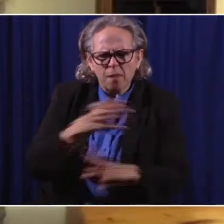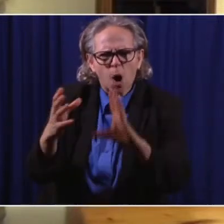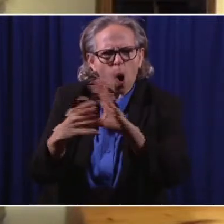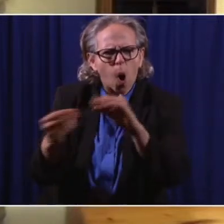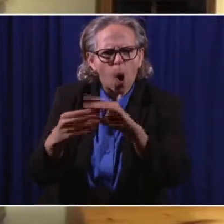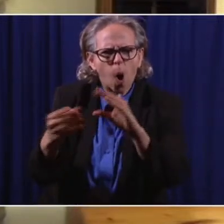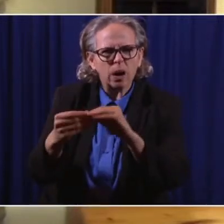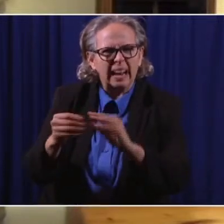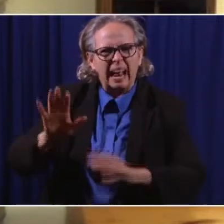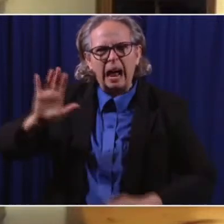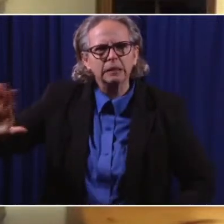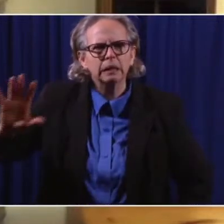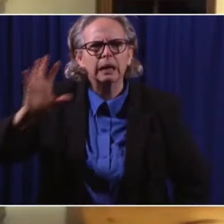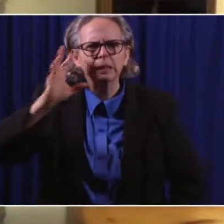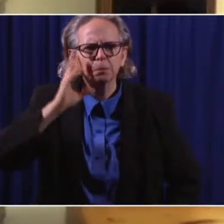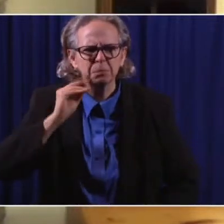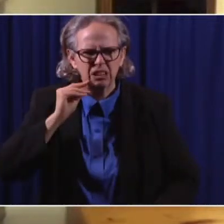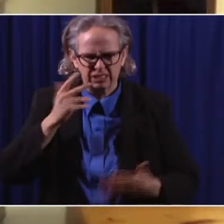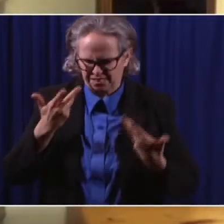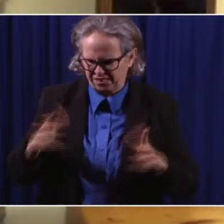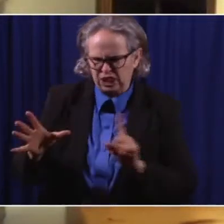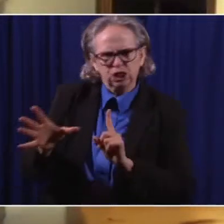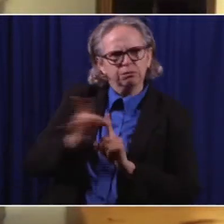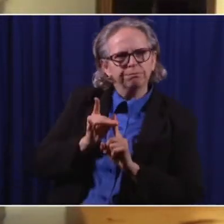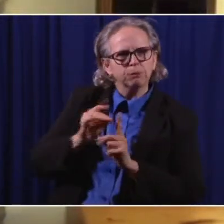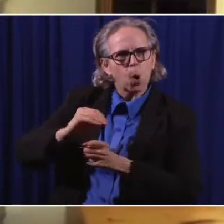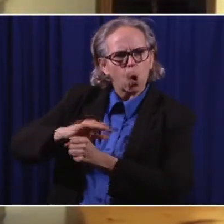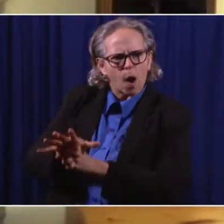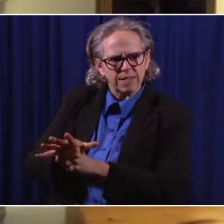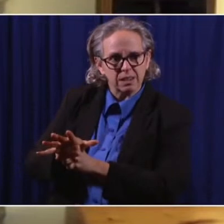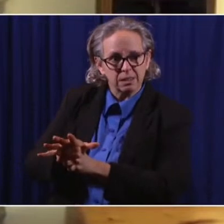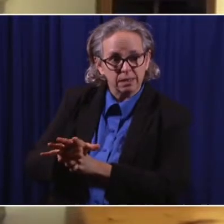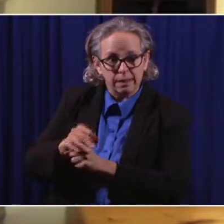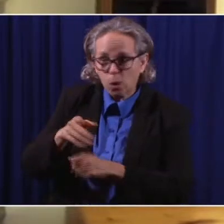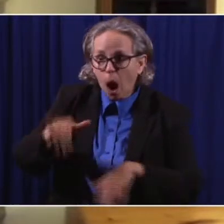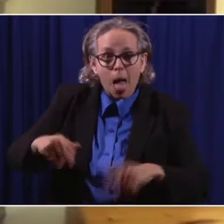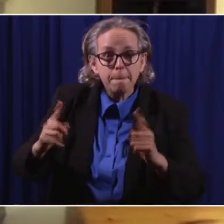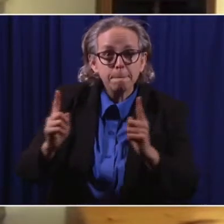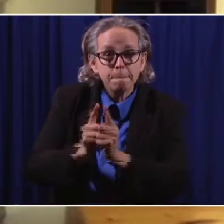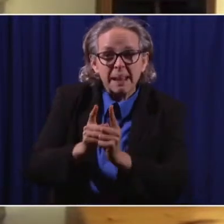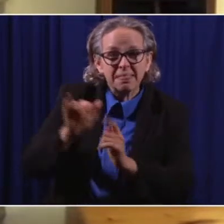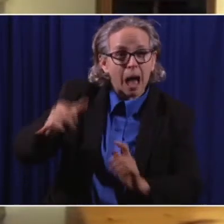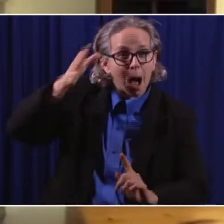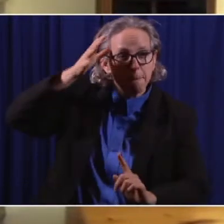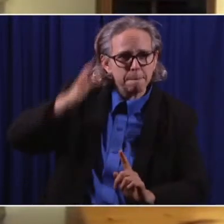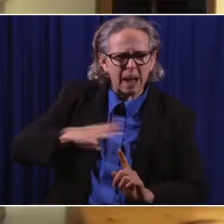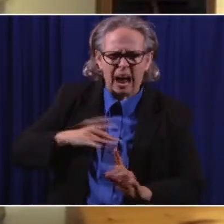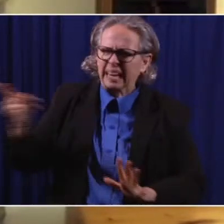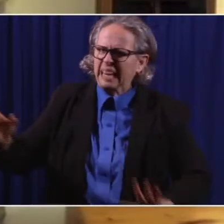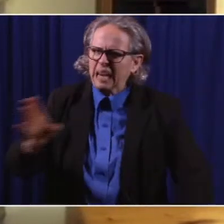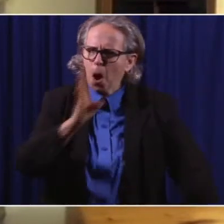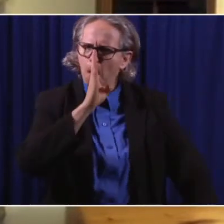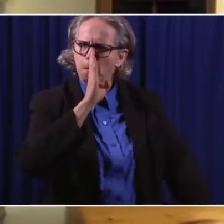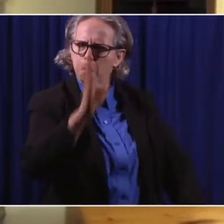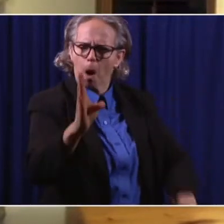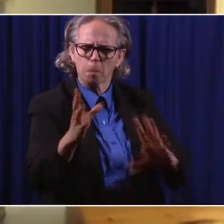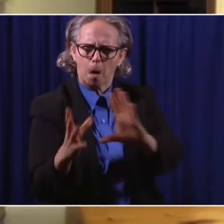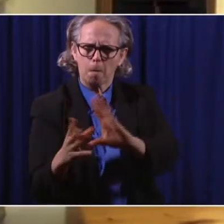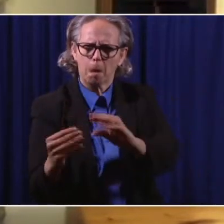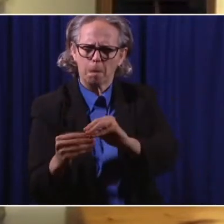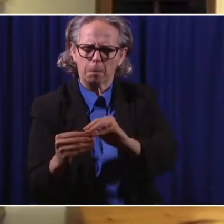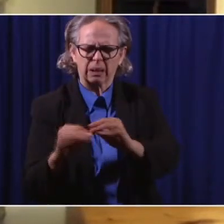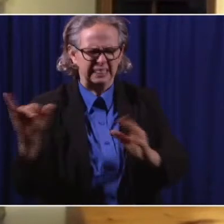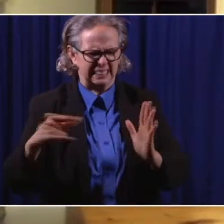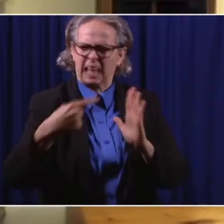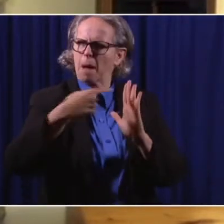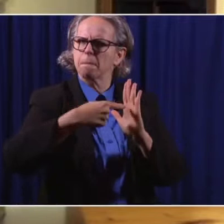bluntly and straight to the American people, said that he'd been wearing his mask for 7 months